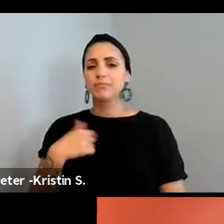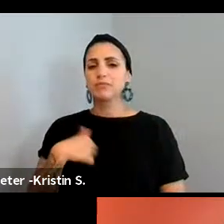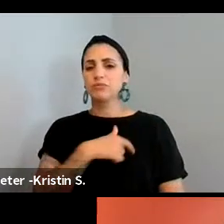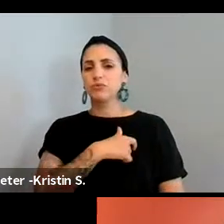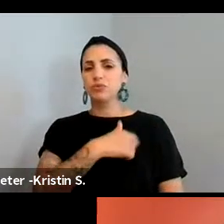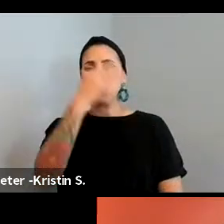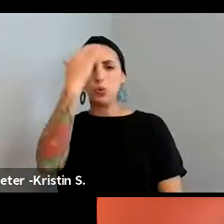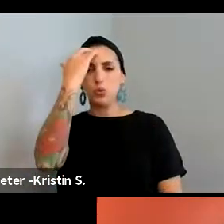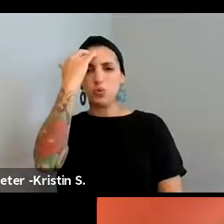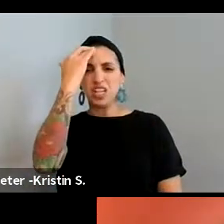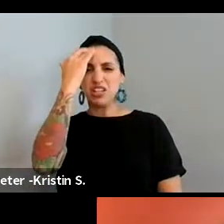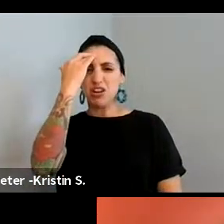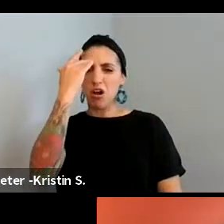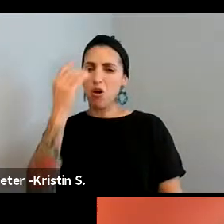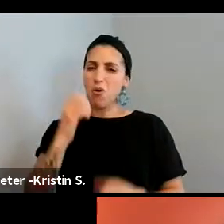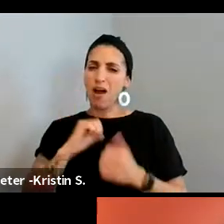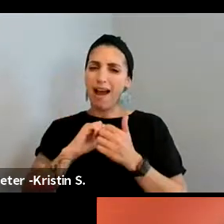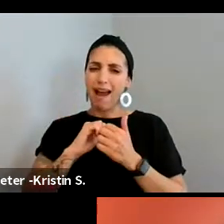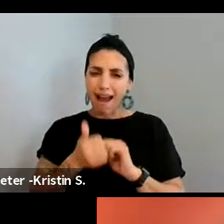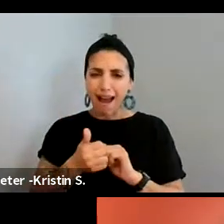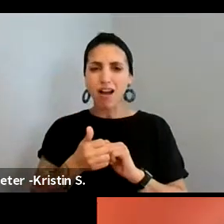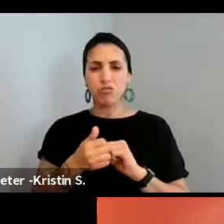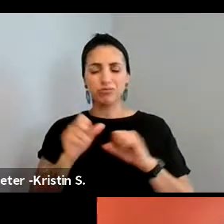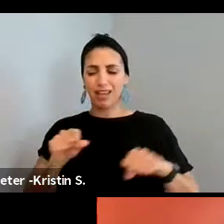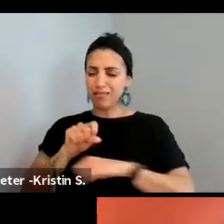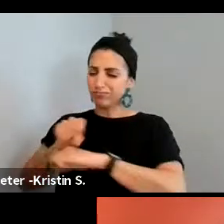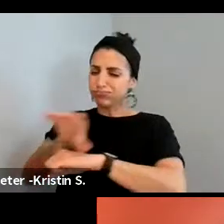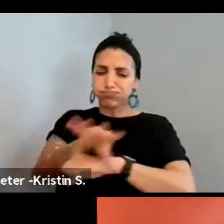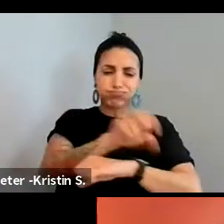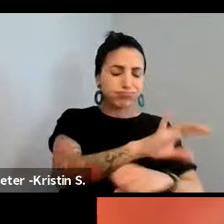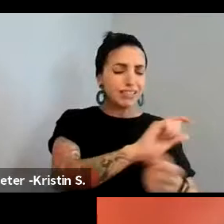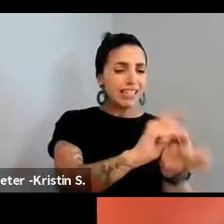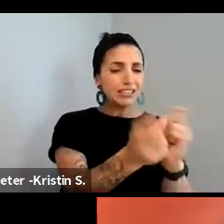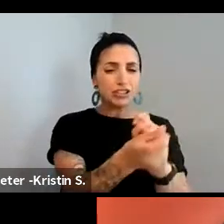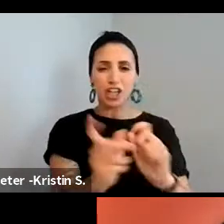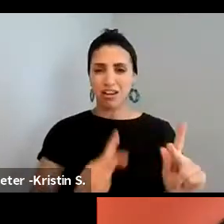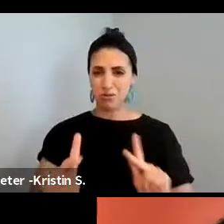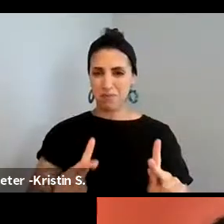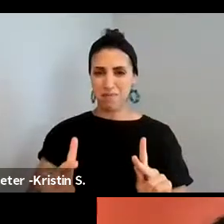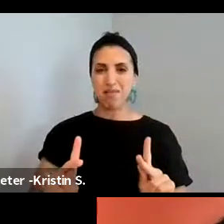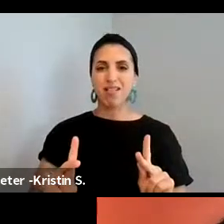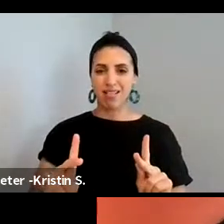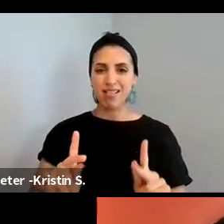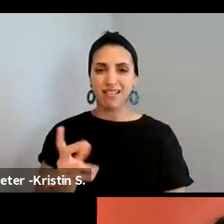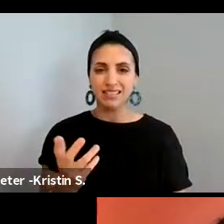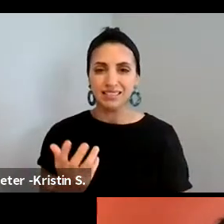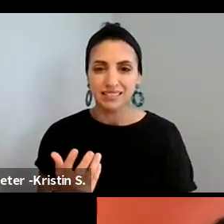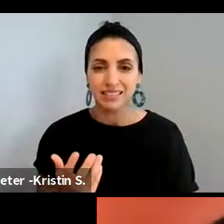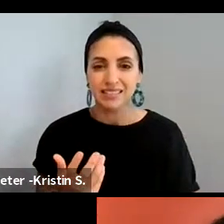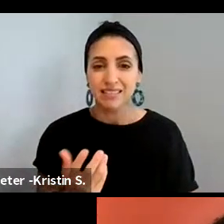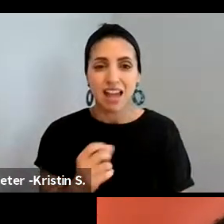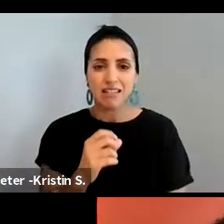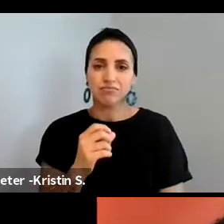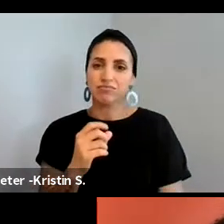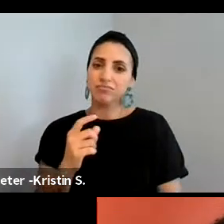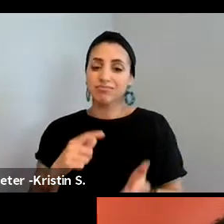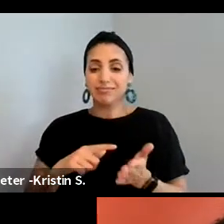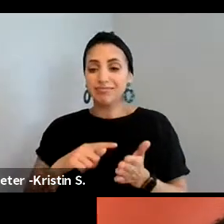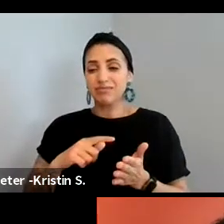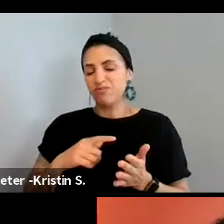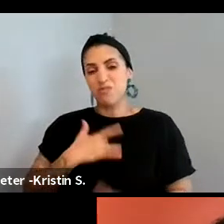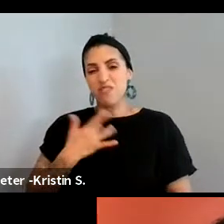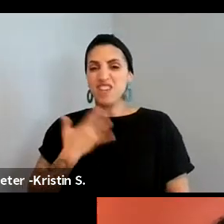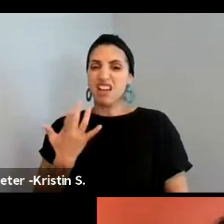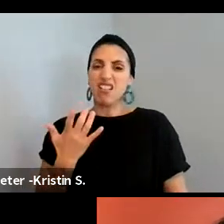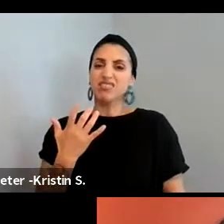and transformative power of their work, right? And not bound by some of the other limitations of some of the other fields, if